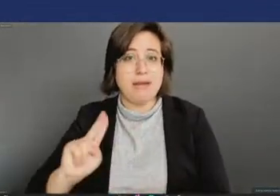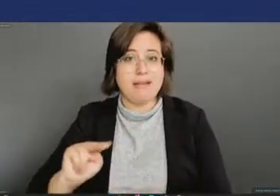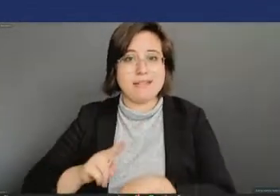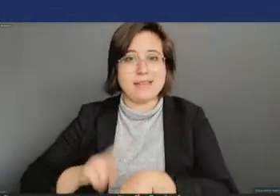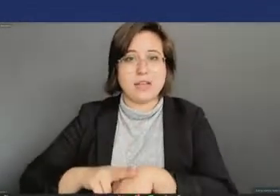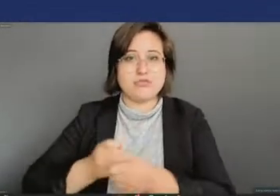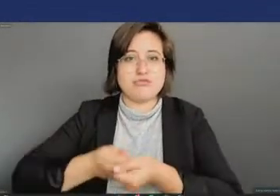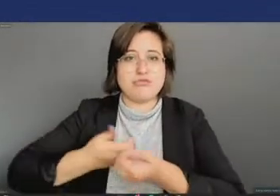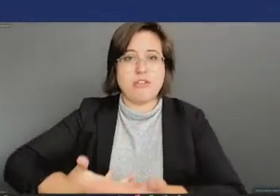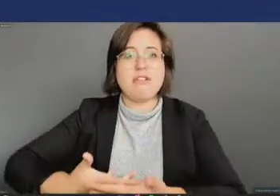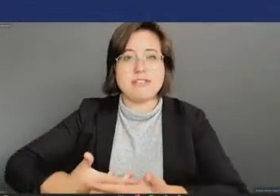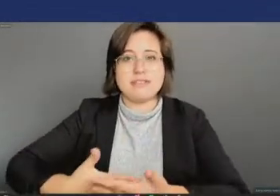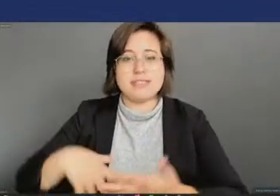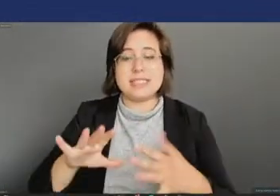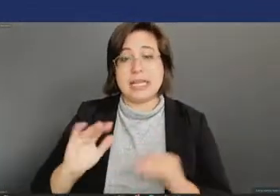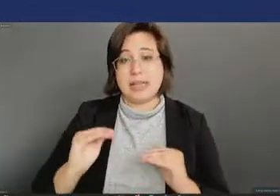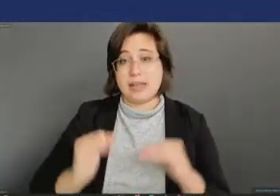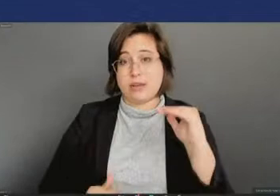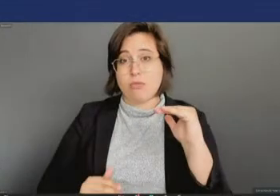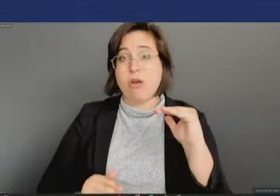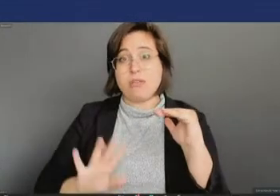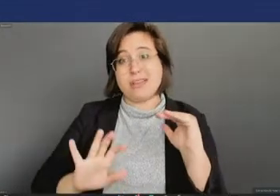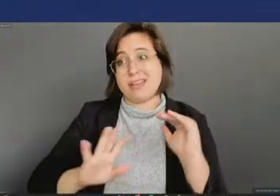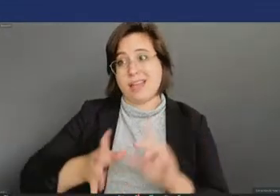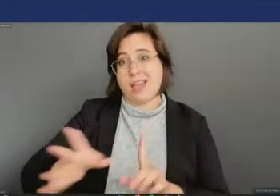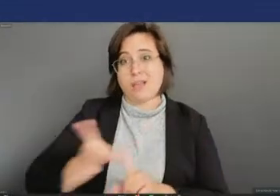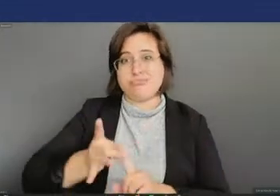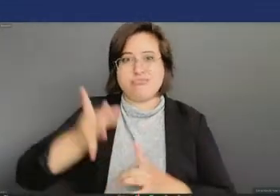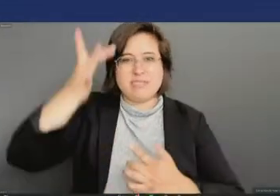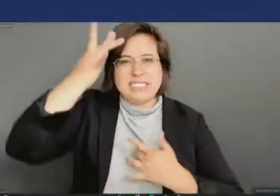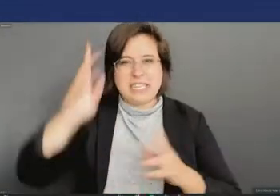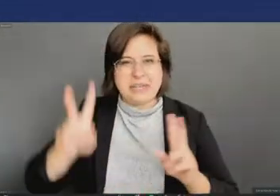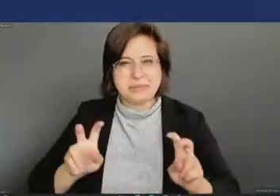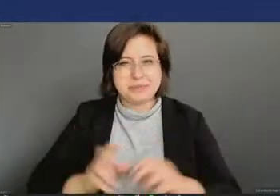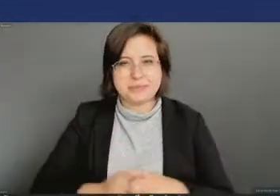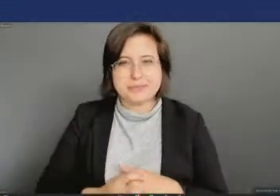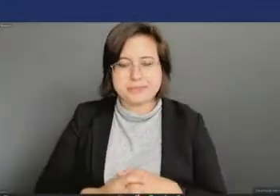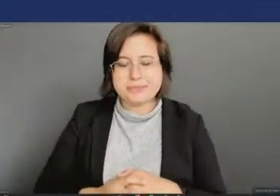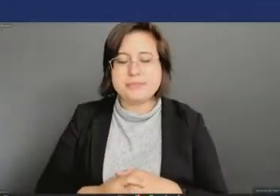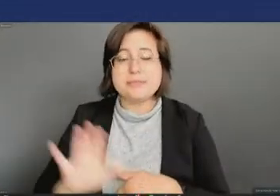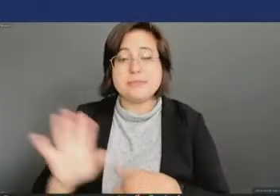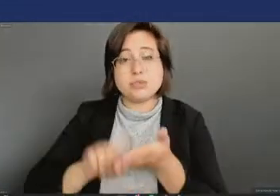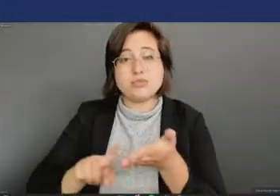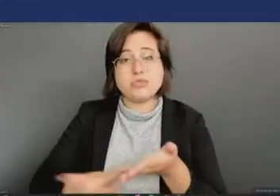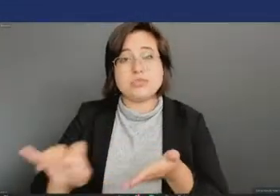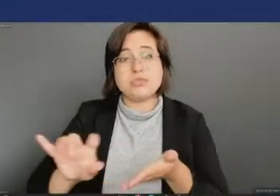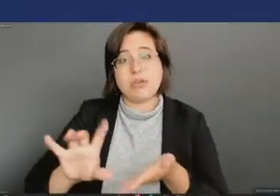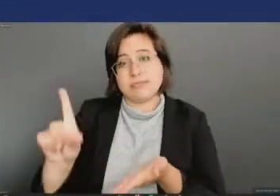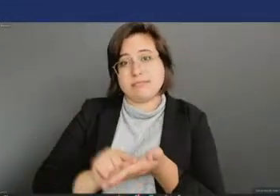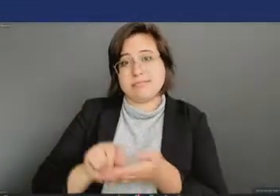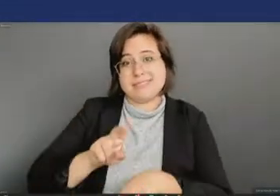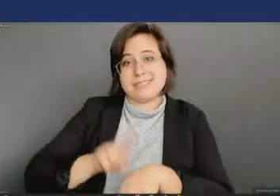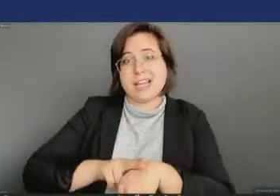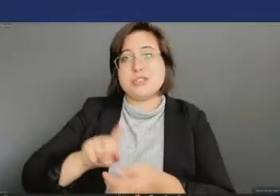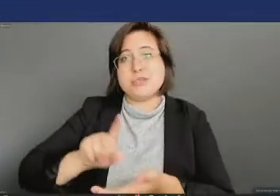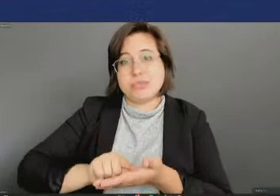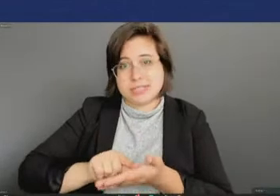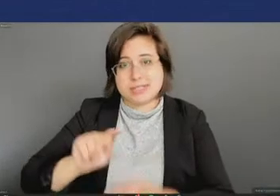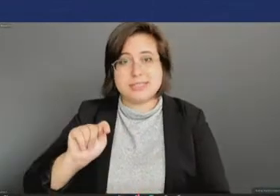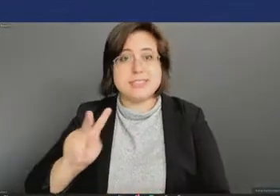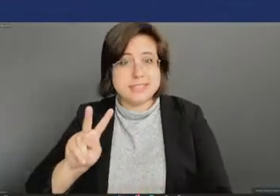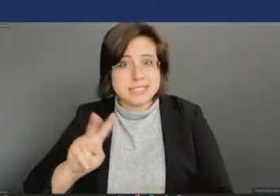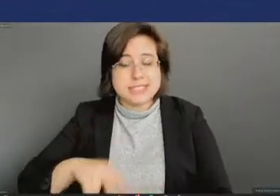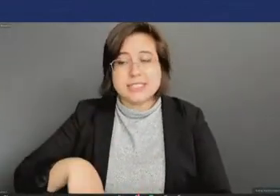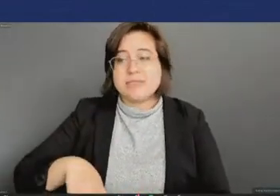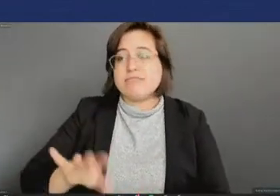Causes: Is Inequality Making Us Sick? His research has also been featured in the national print and television media